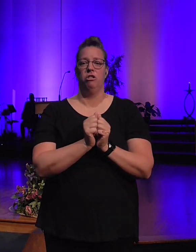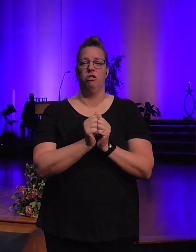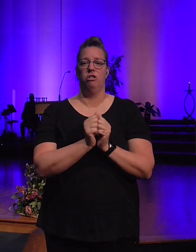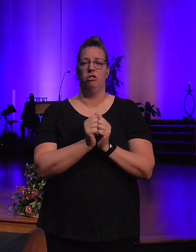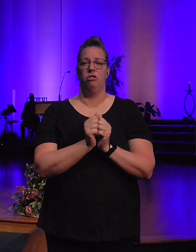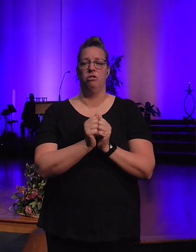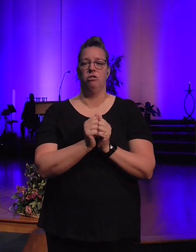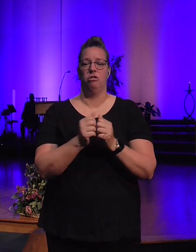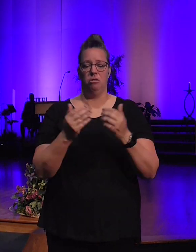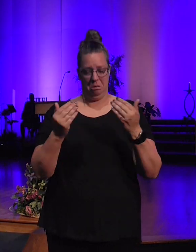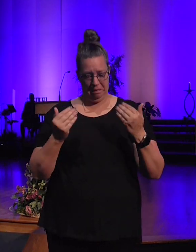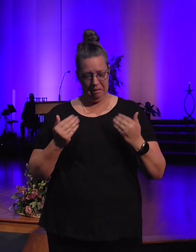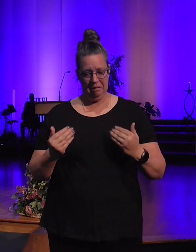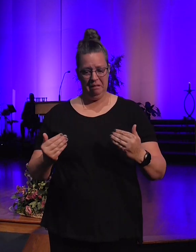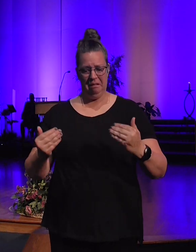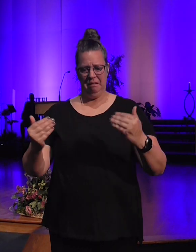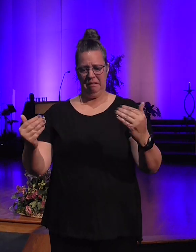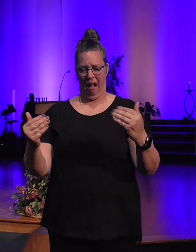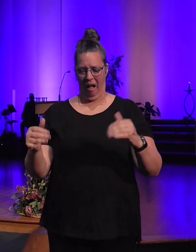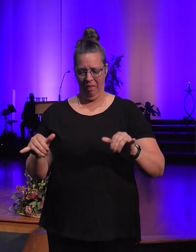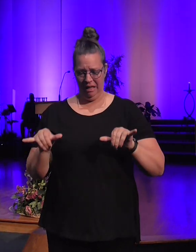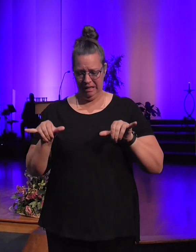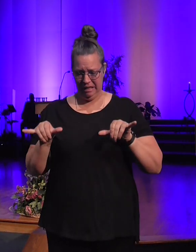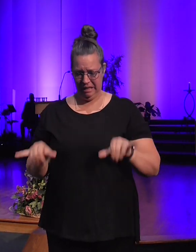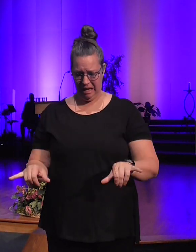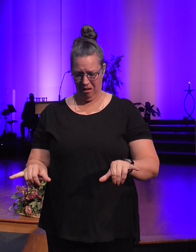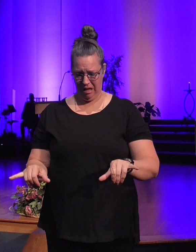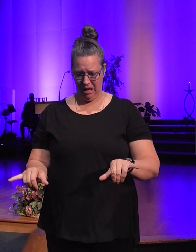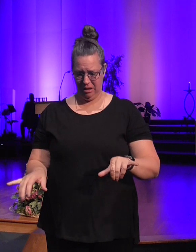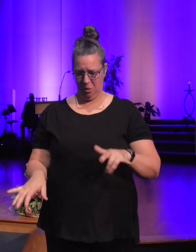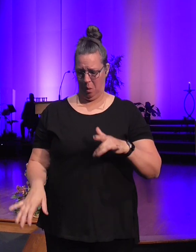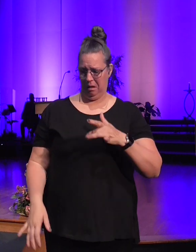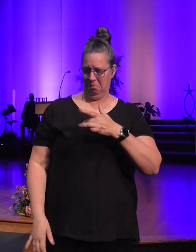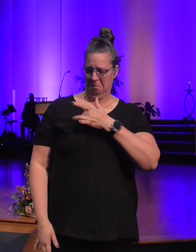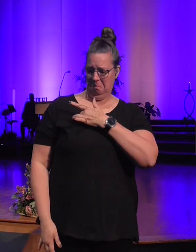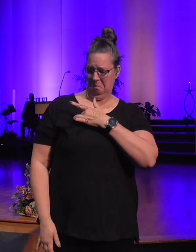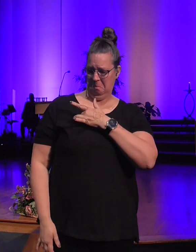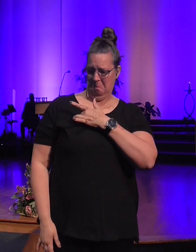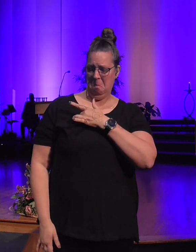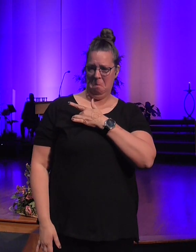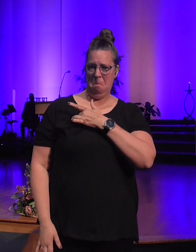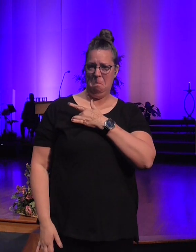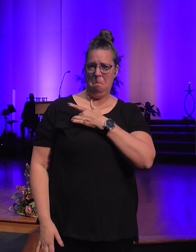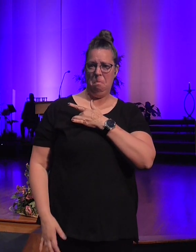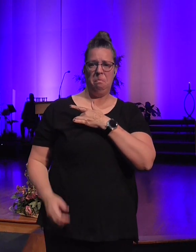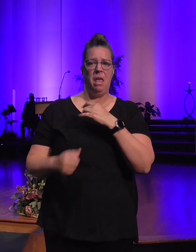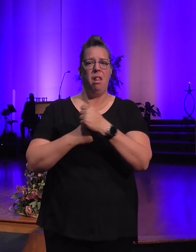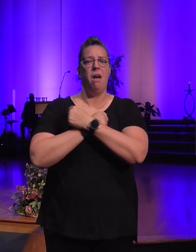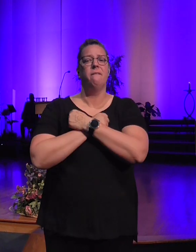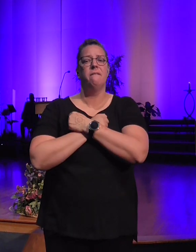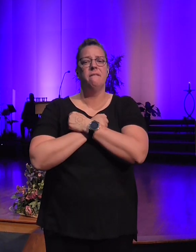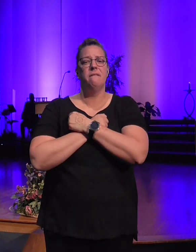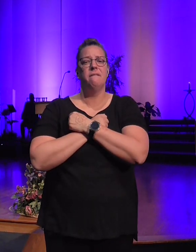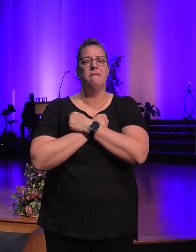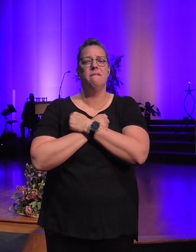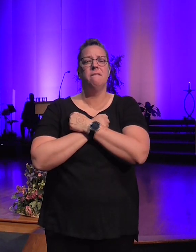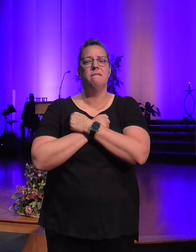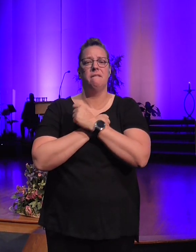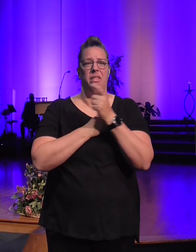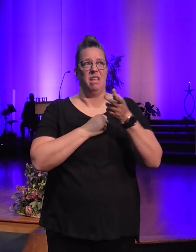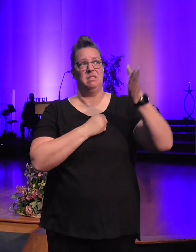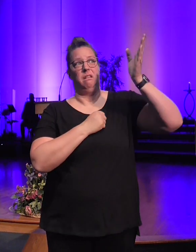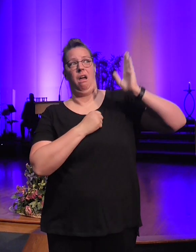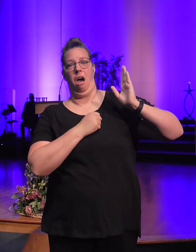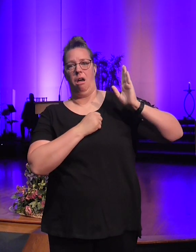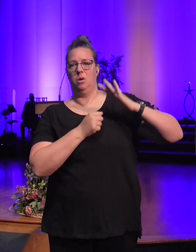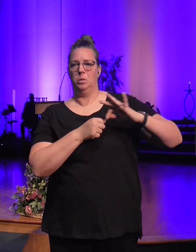Into that stillness where we can sense the very essence of love, which is God,